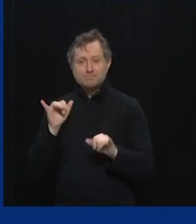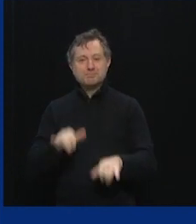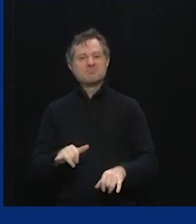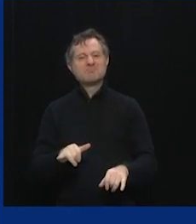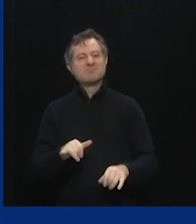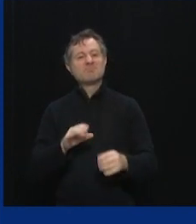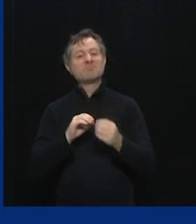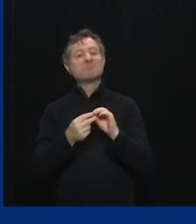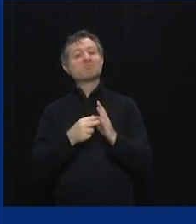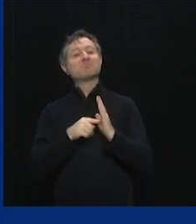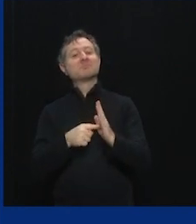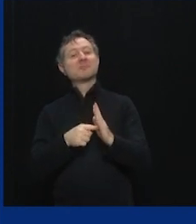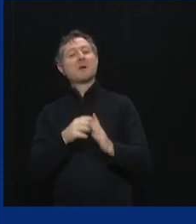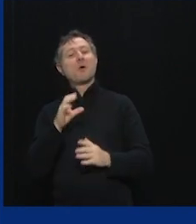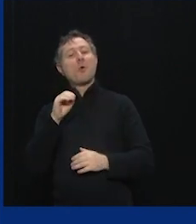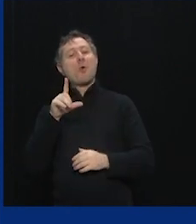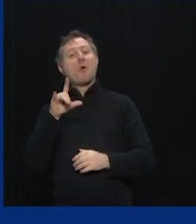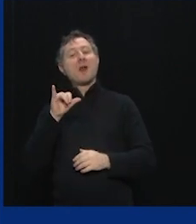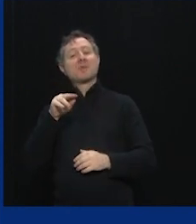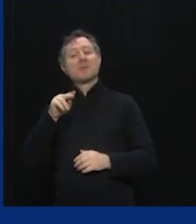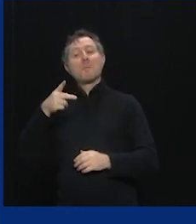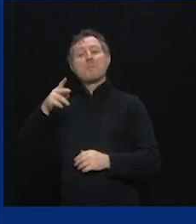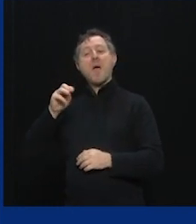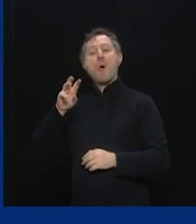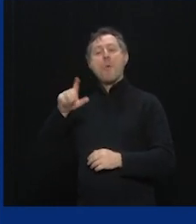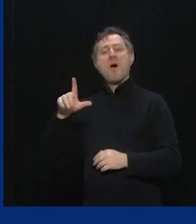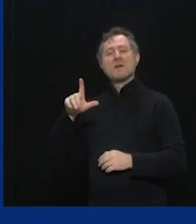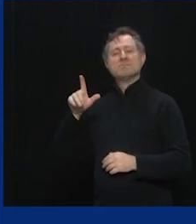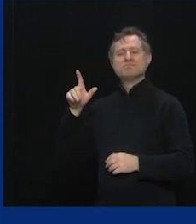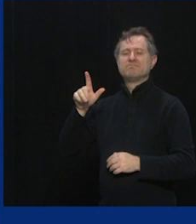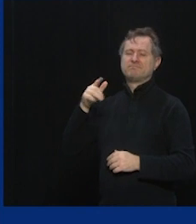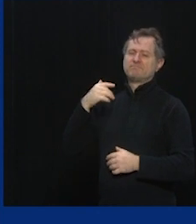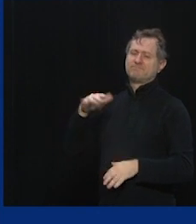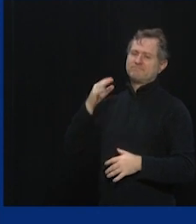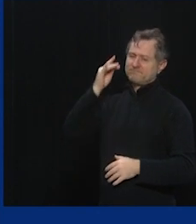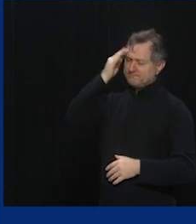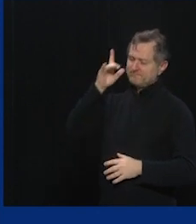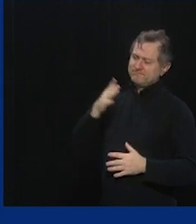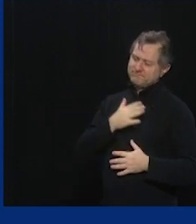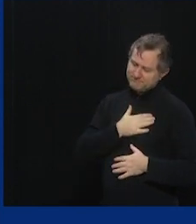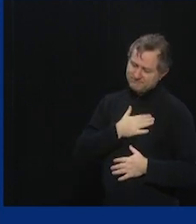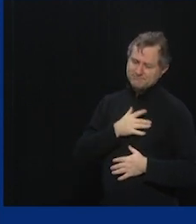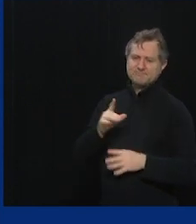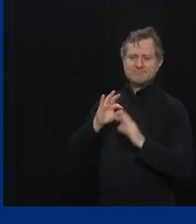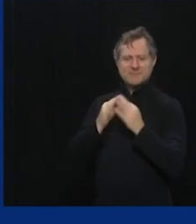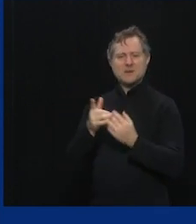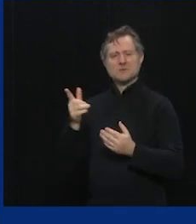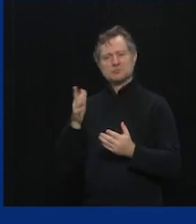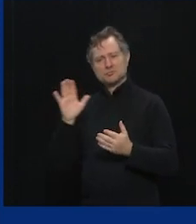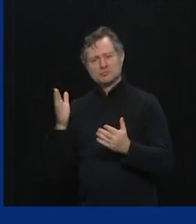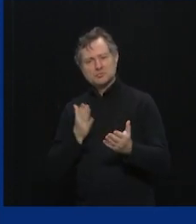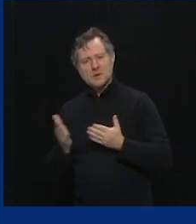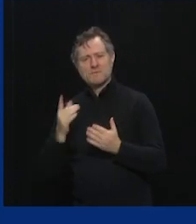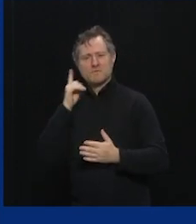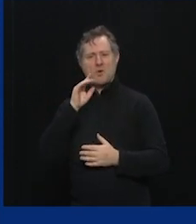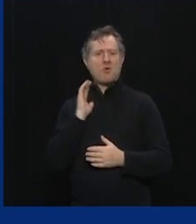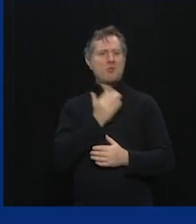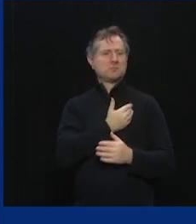thank him for his extraordinary service to our nation. But his story cannot be hijacked by the